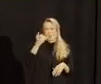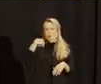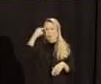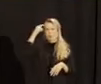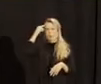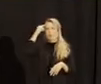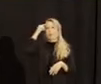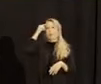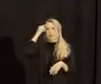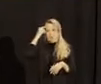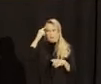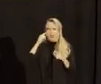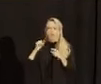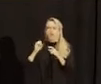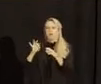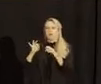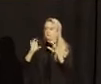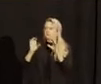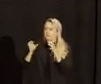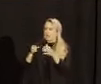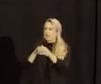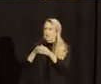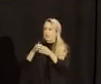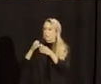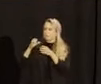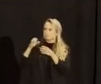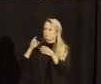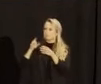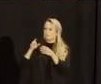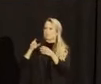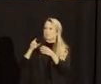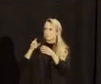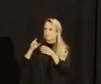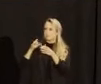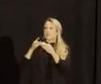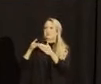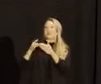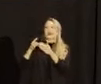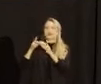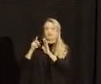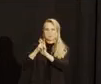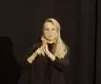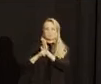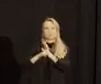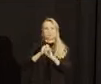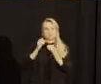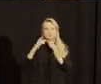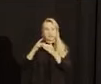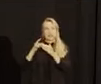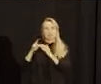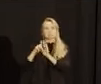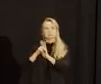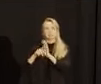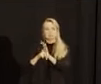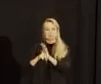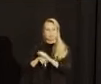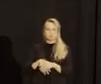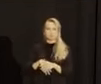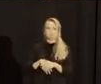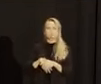our guideposts for I was going to be like, success. you're going to bring up the guideposts. Yes, yes. So the Guideposts for Success is a